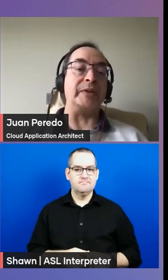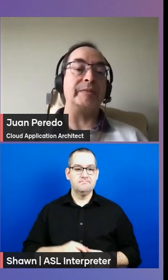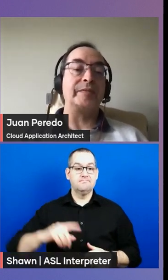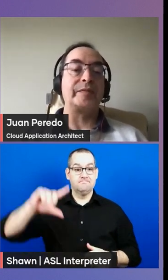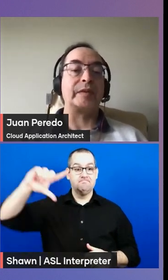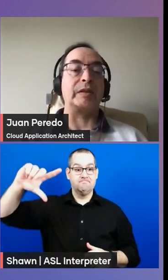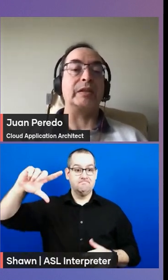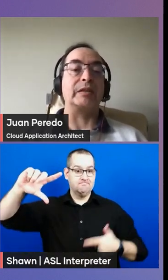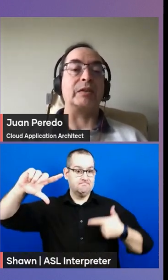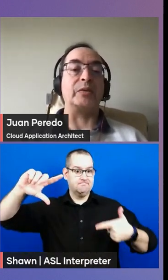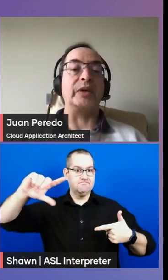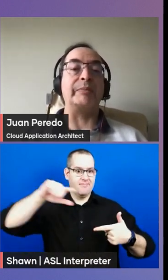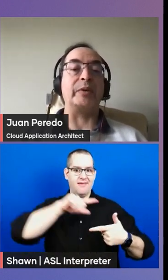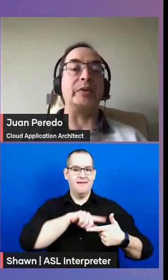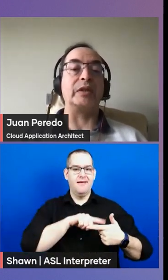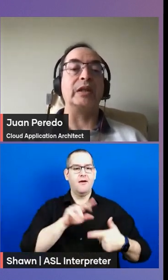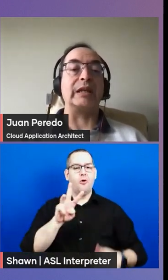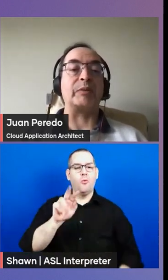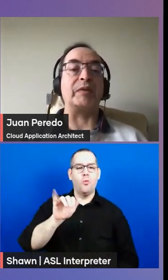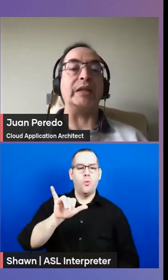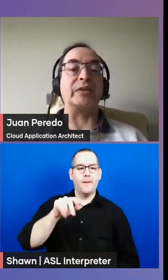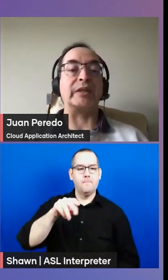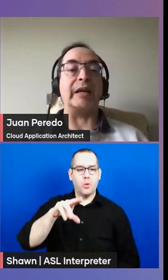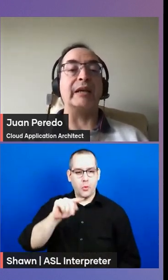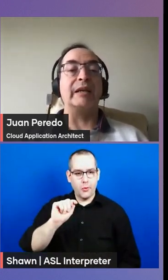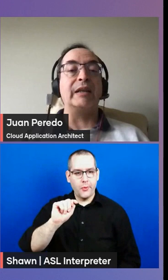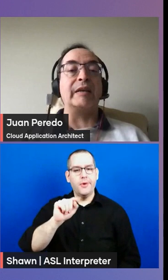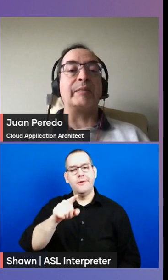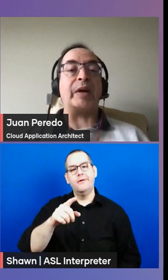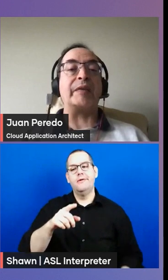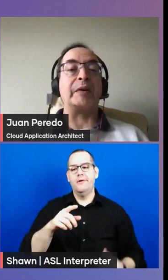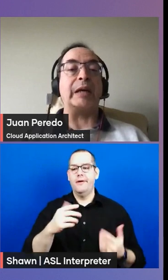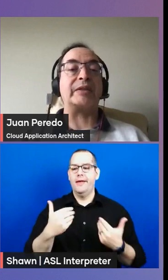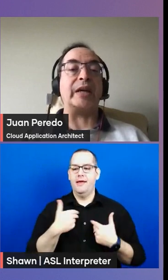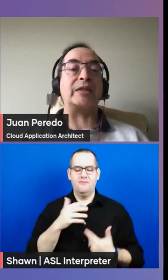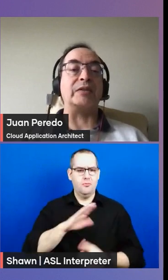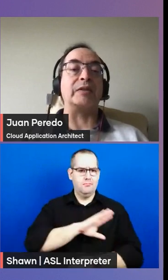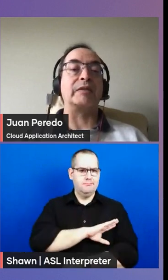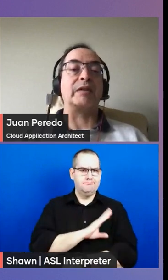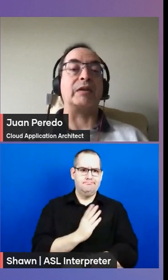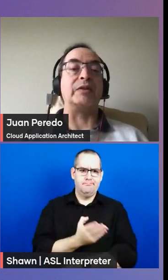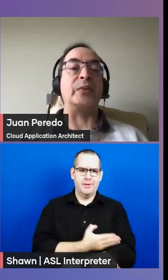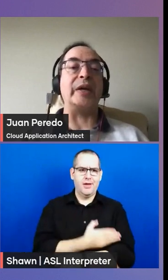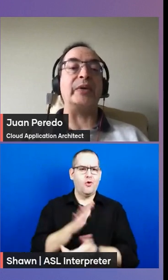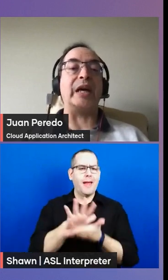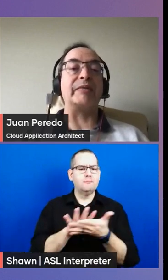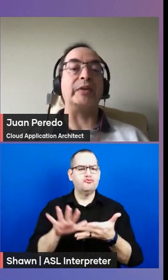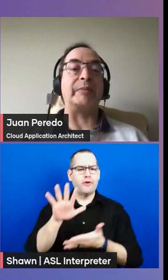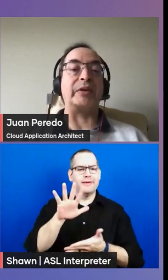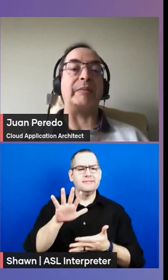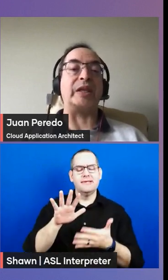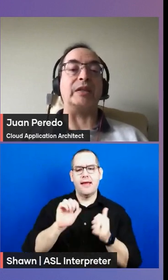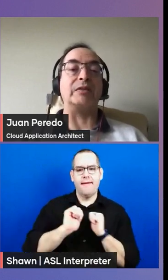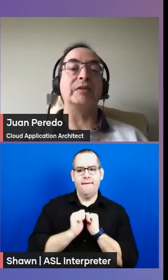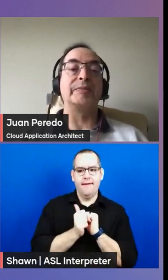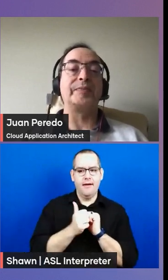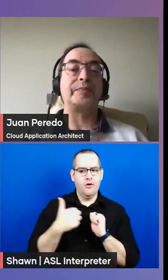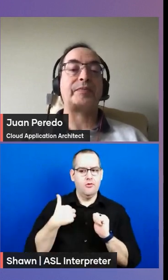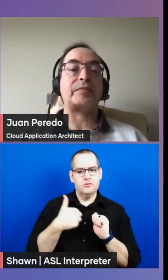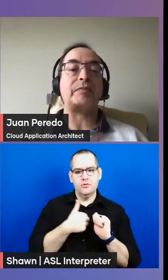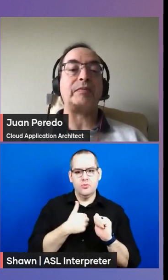Waypoint, right? So Waypoint provides us a powerful abstraction on the way we have to deploy